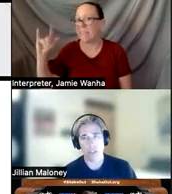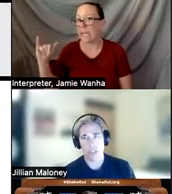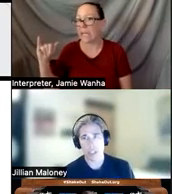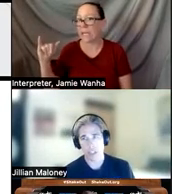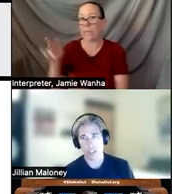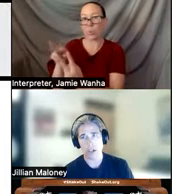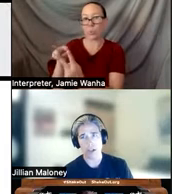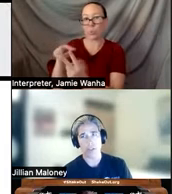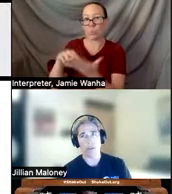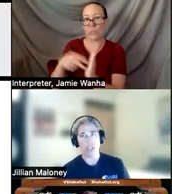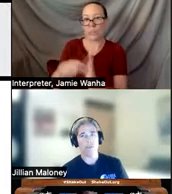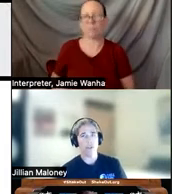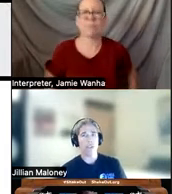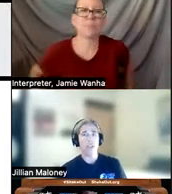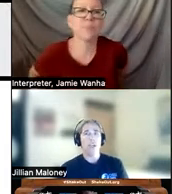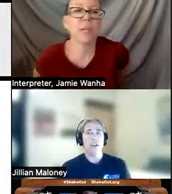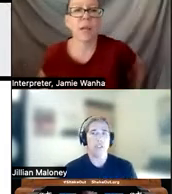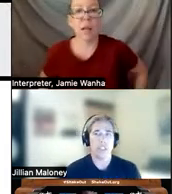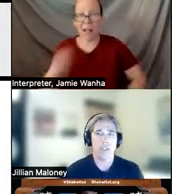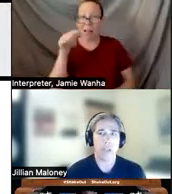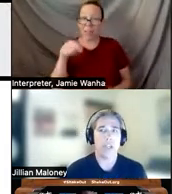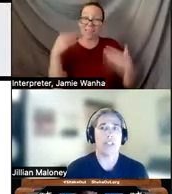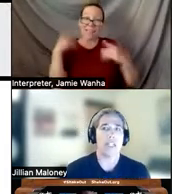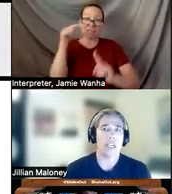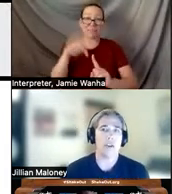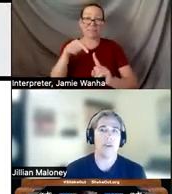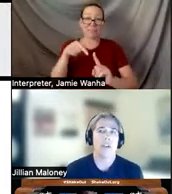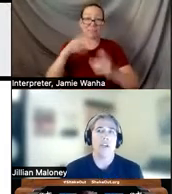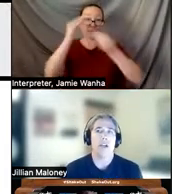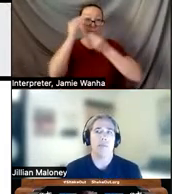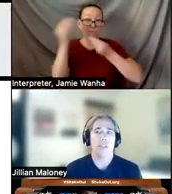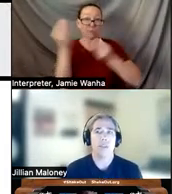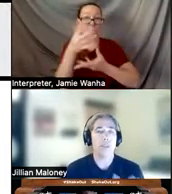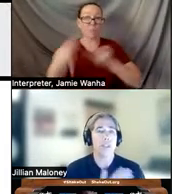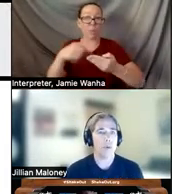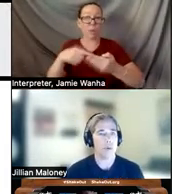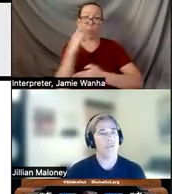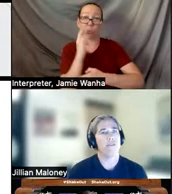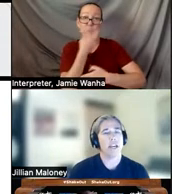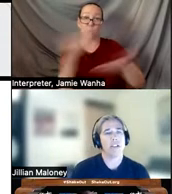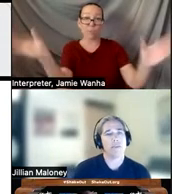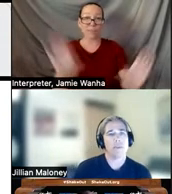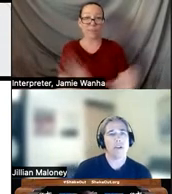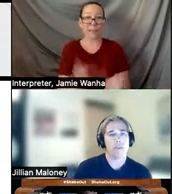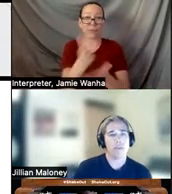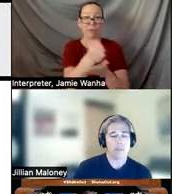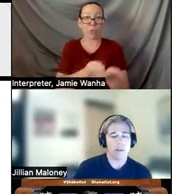sort of statistics here on the Rose Canyon Fault, obviously located in San Diego. Some of these important facts